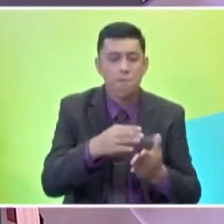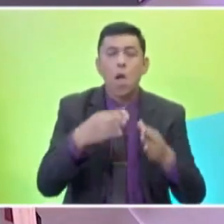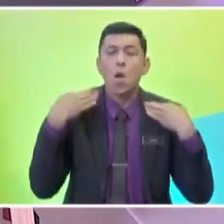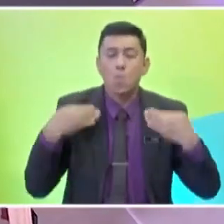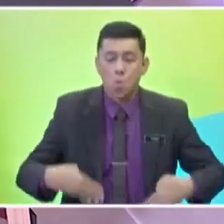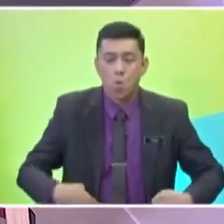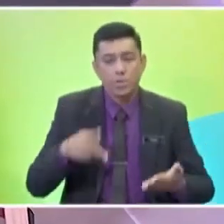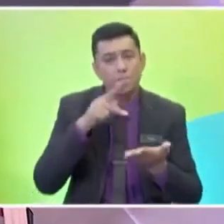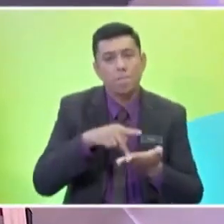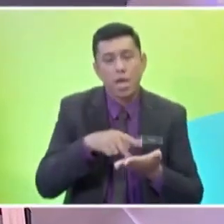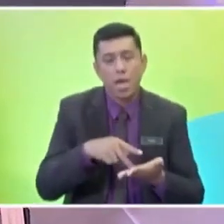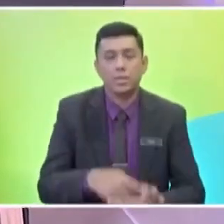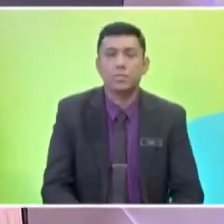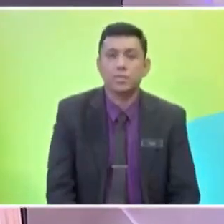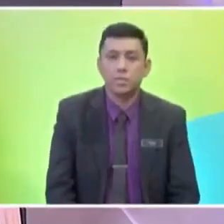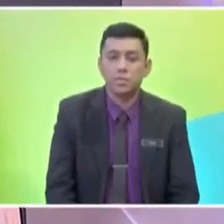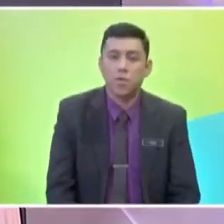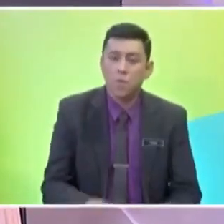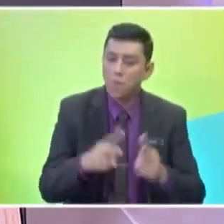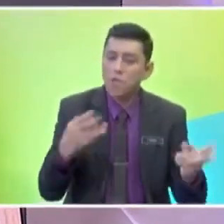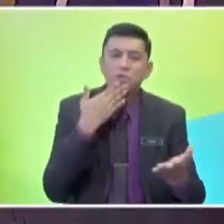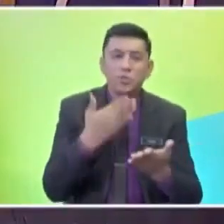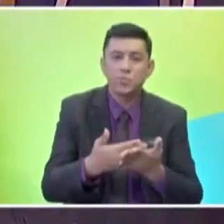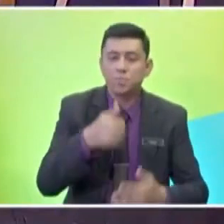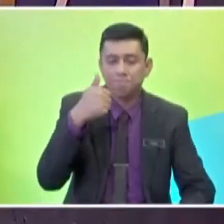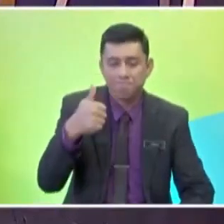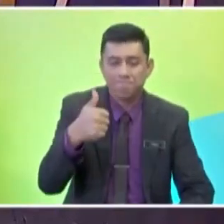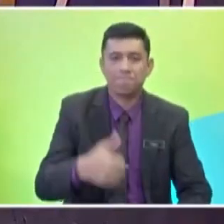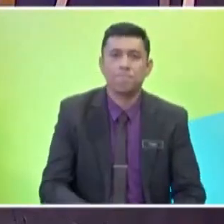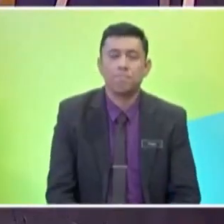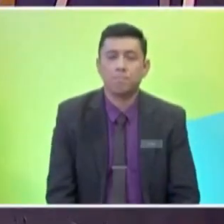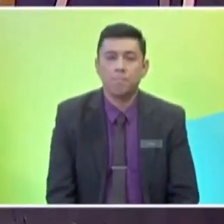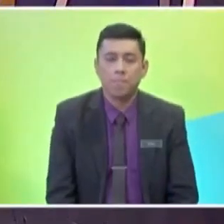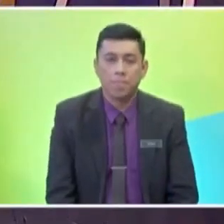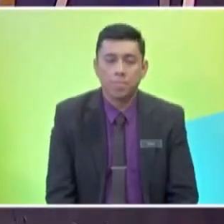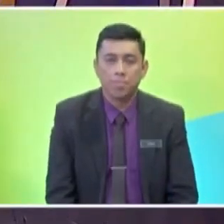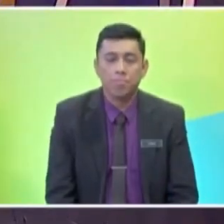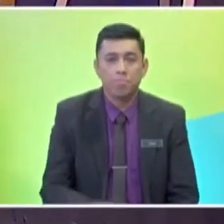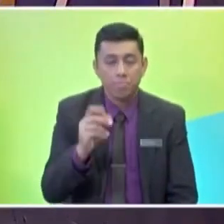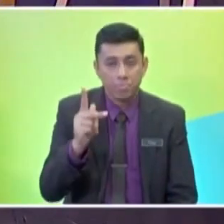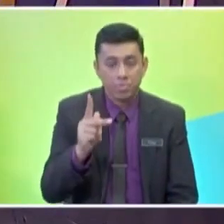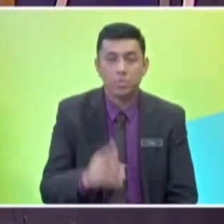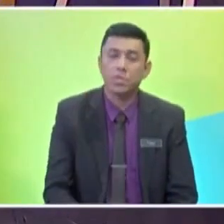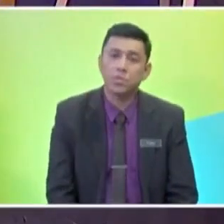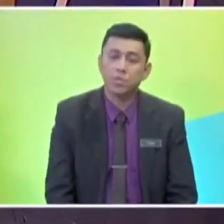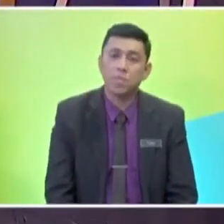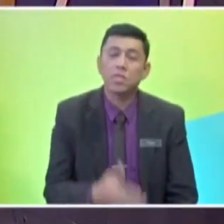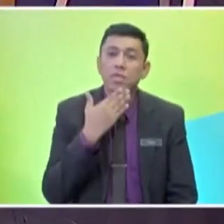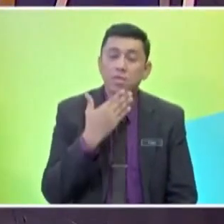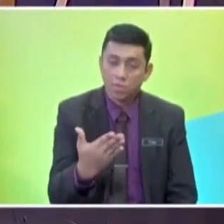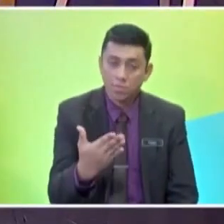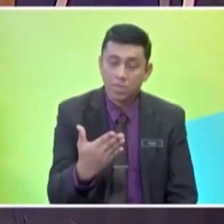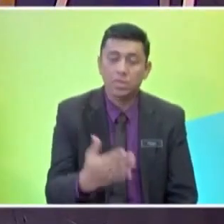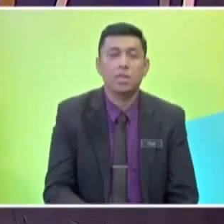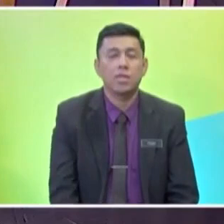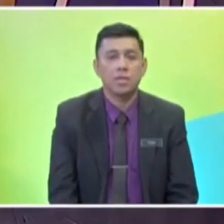done a very good job. Thank you so much. Very good. Okay. All right, teacher. Thank you so much for this